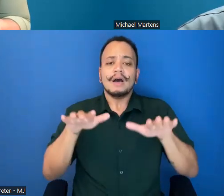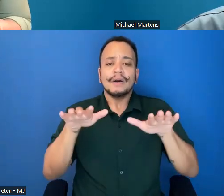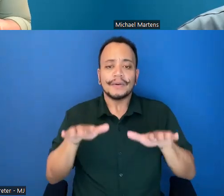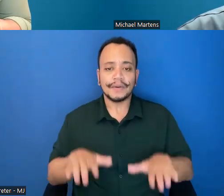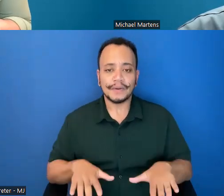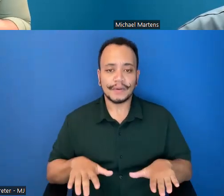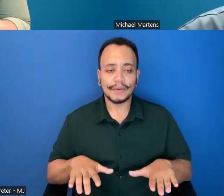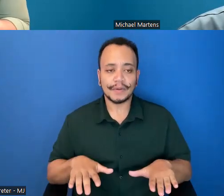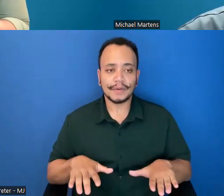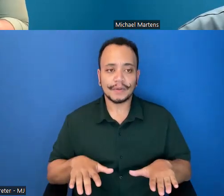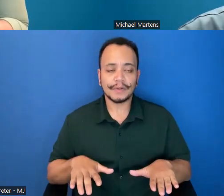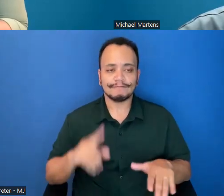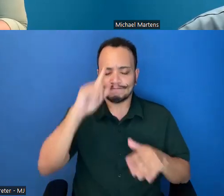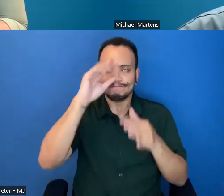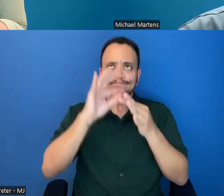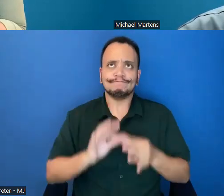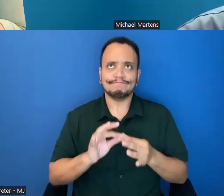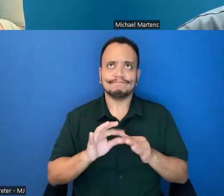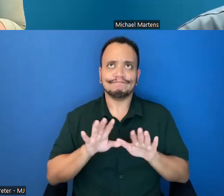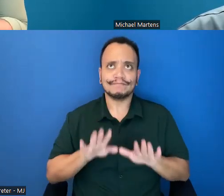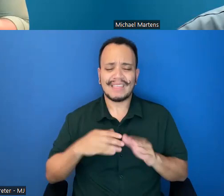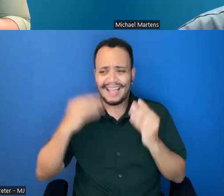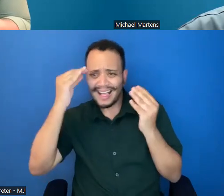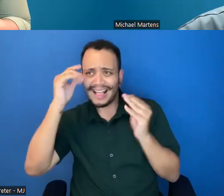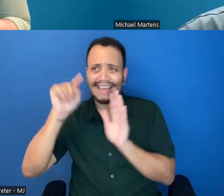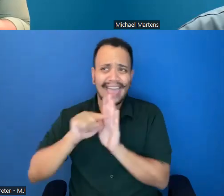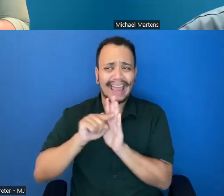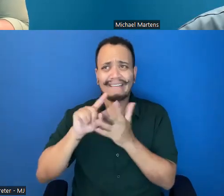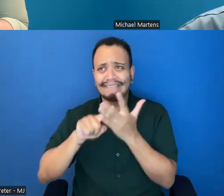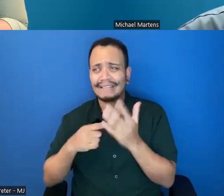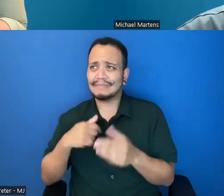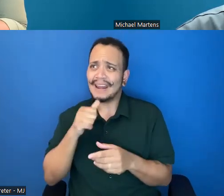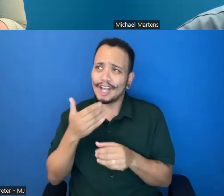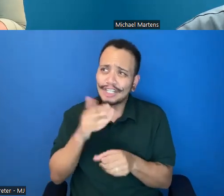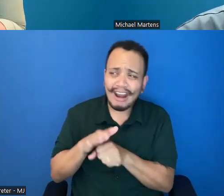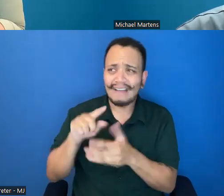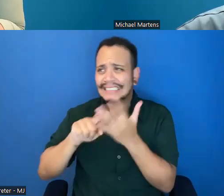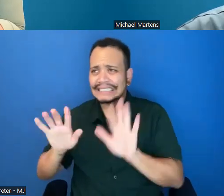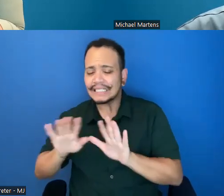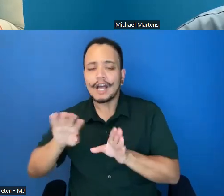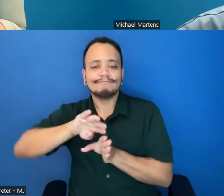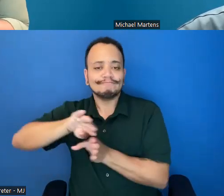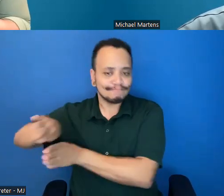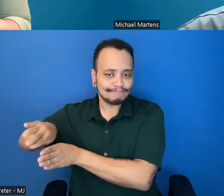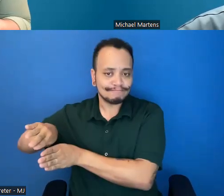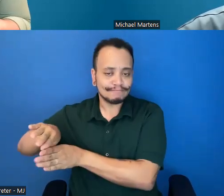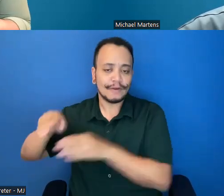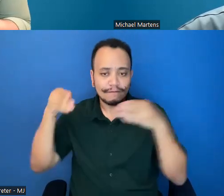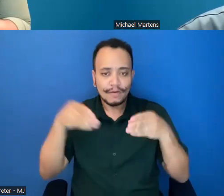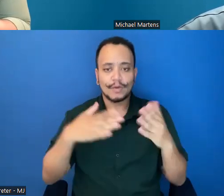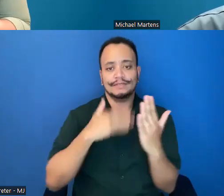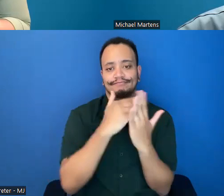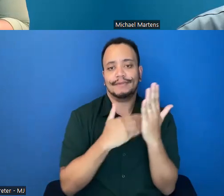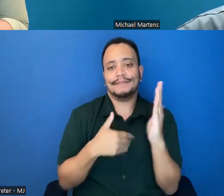break, and to put aside that particular negative experience or interaction and to move